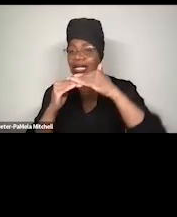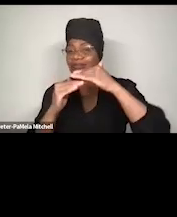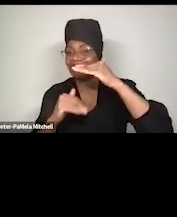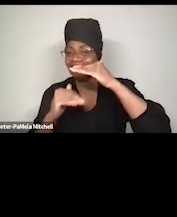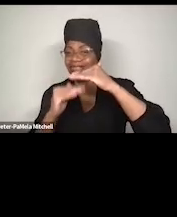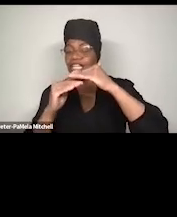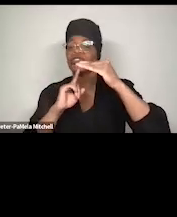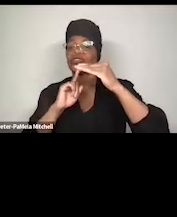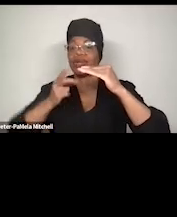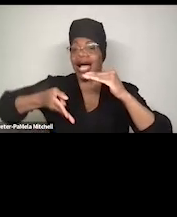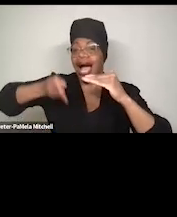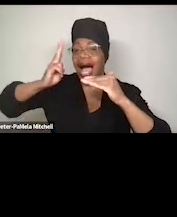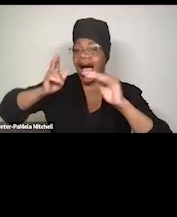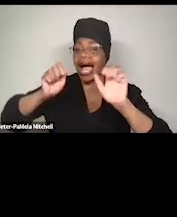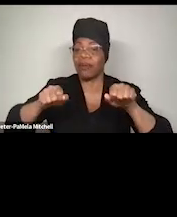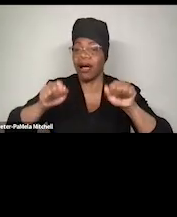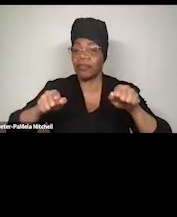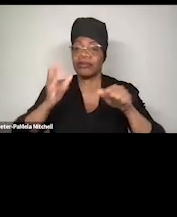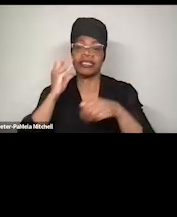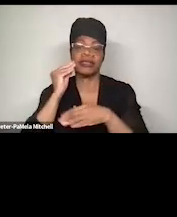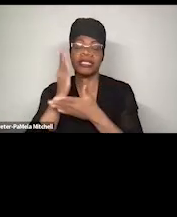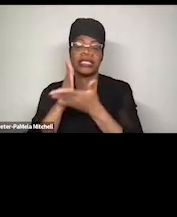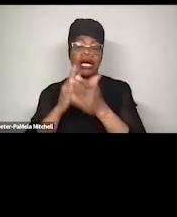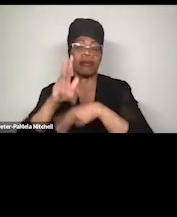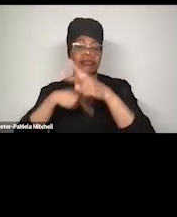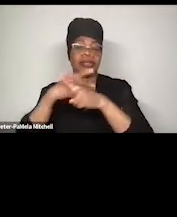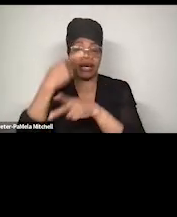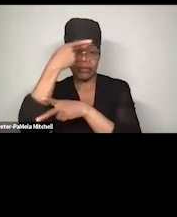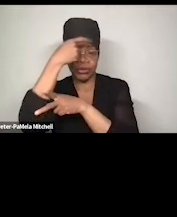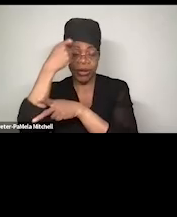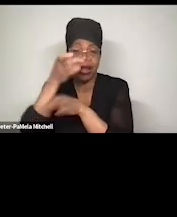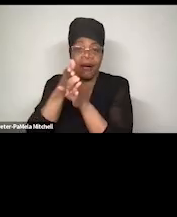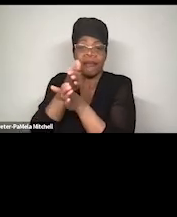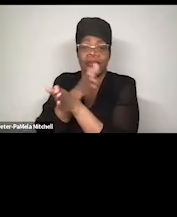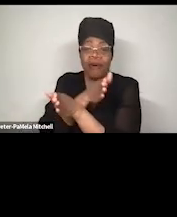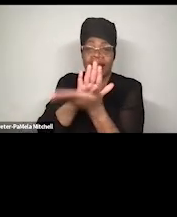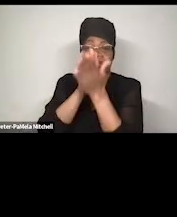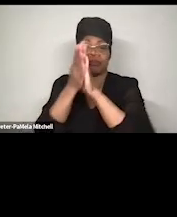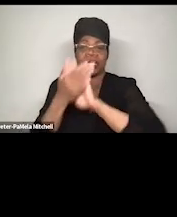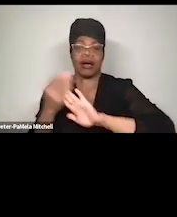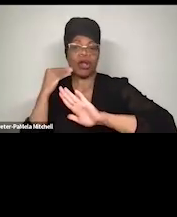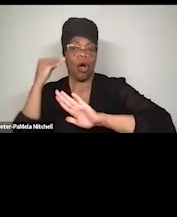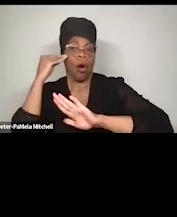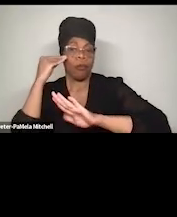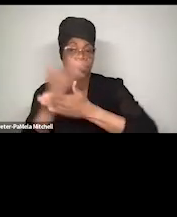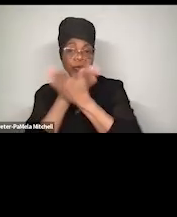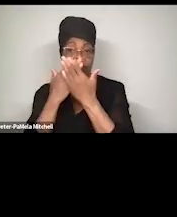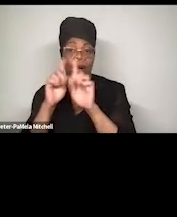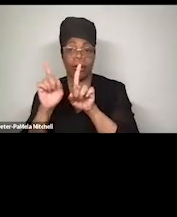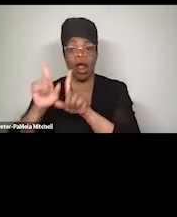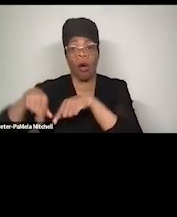high probability of experiencing some sort of trauma prior to becoming homeless. Then, while